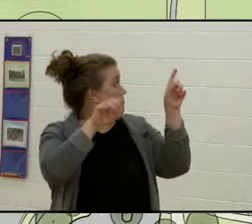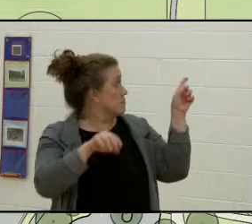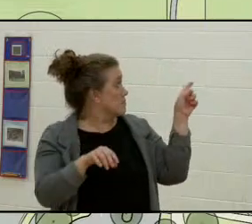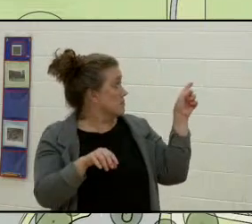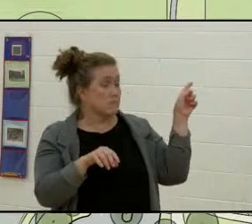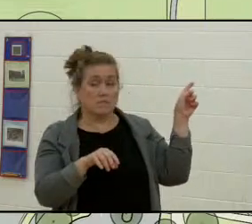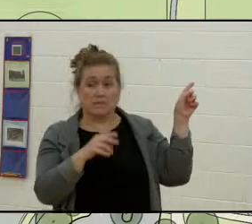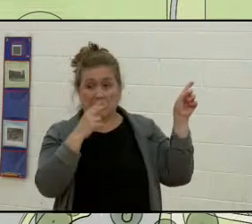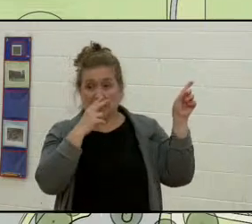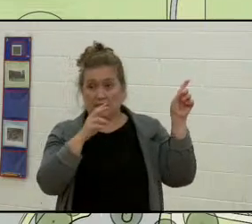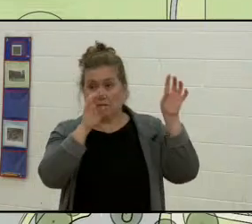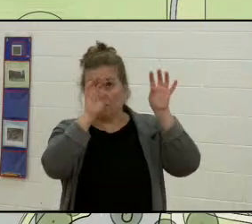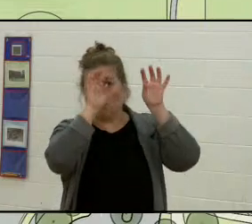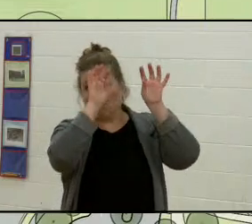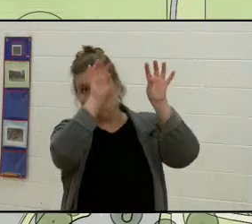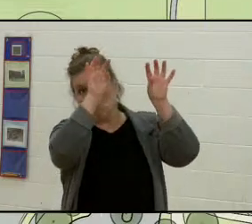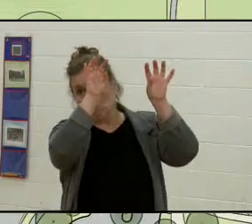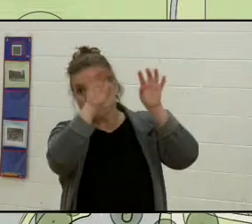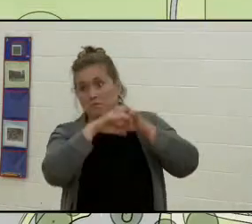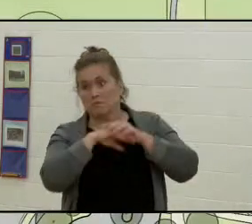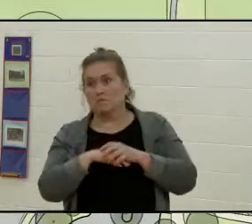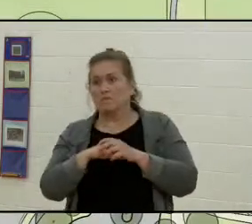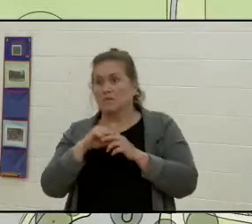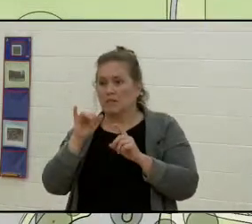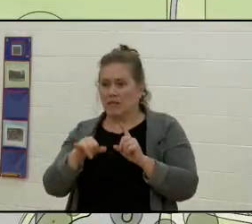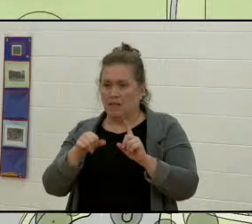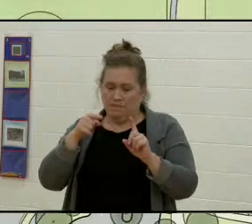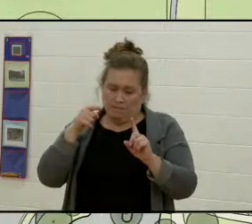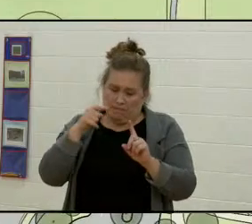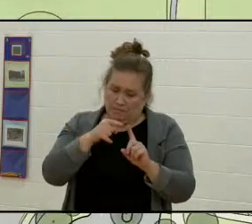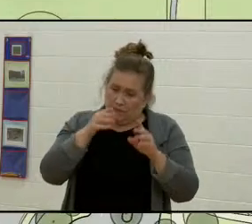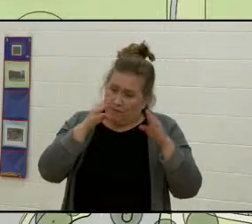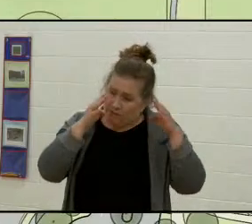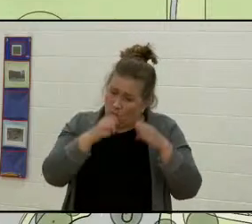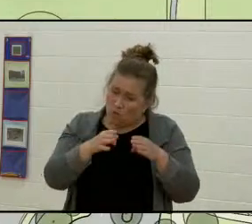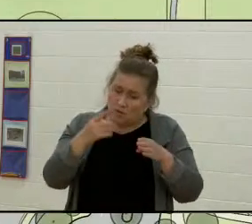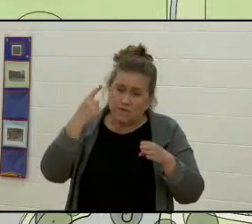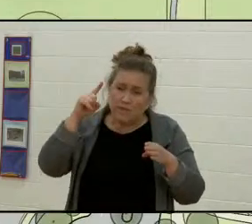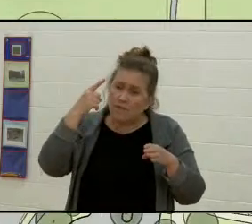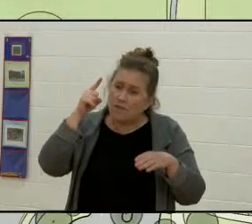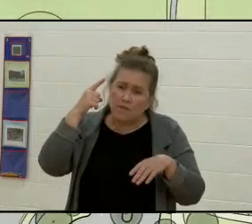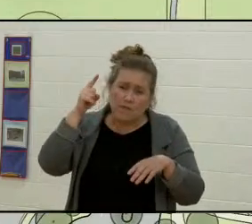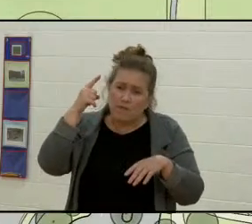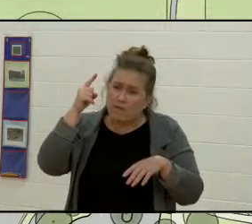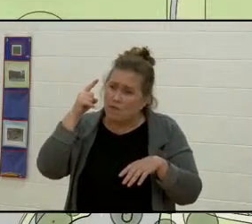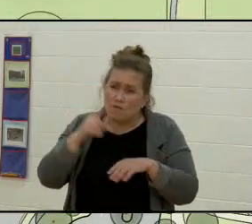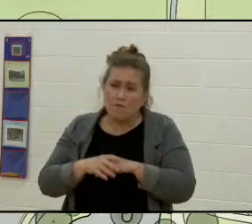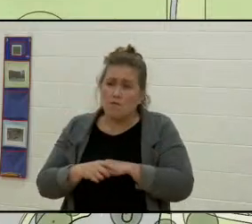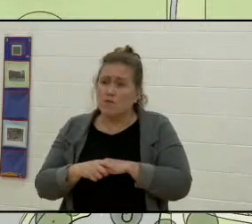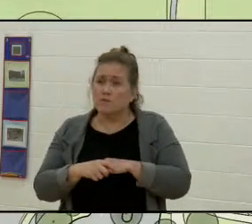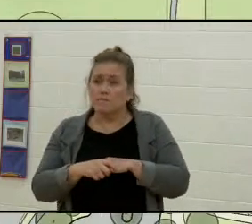So one of the main focuses of this project, or one of the big parts of this project, I should say, is